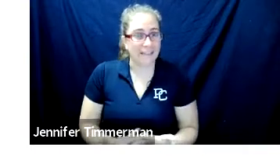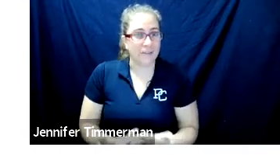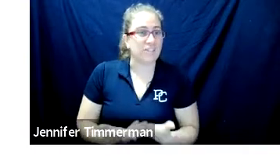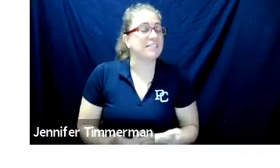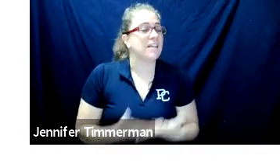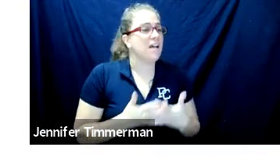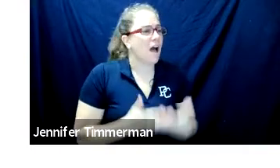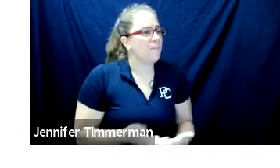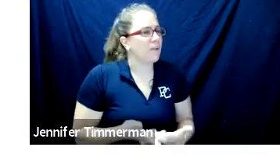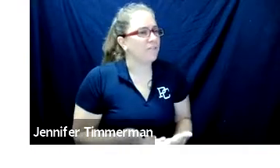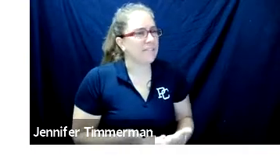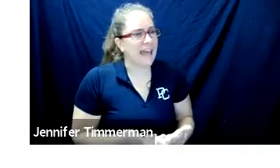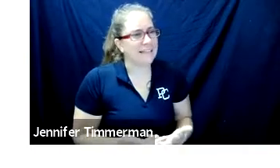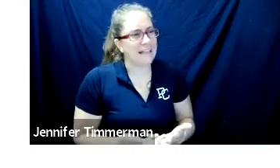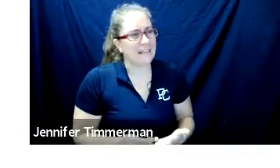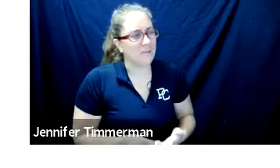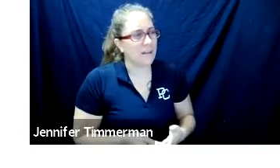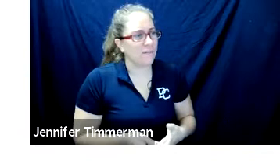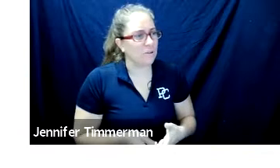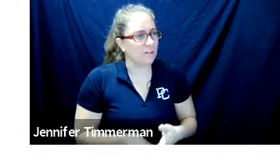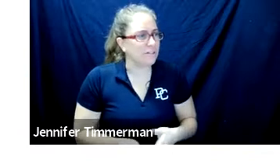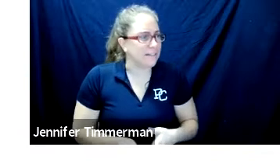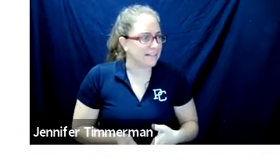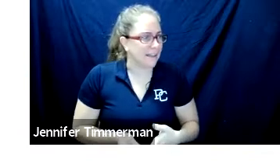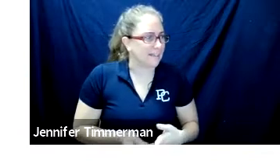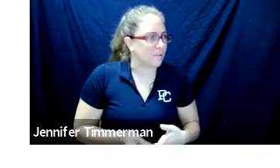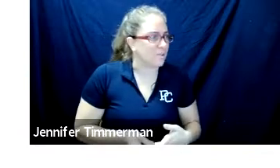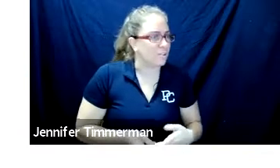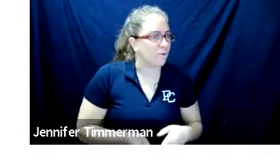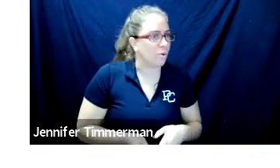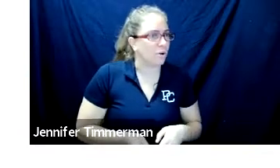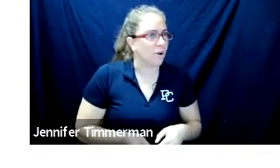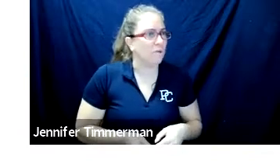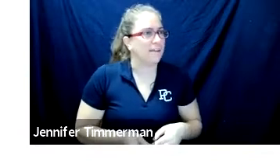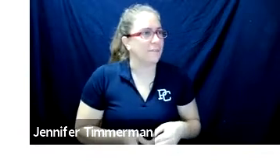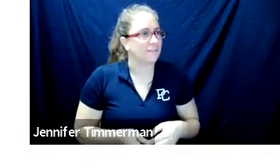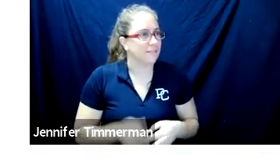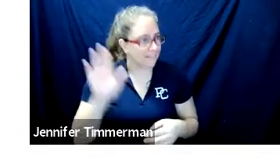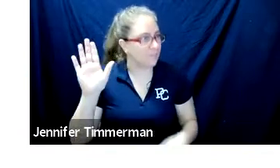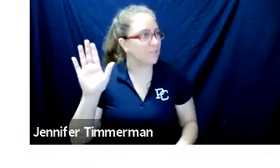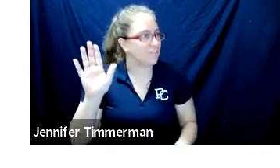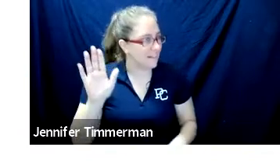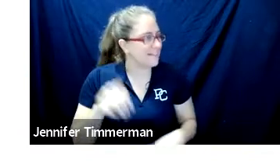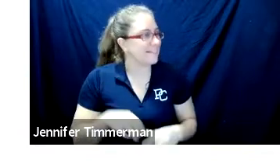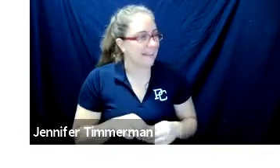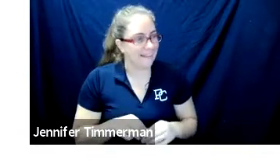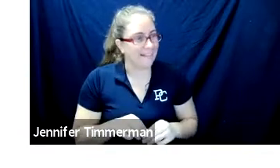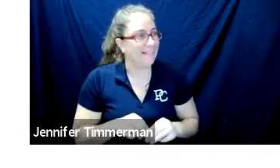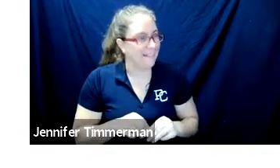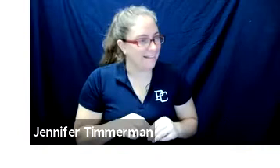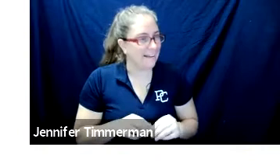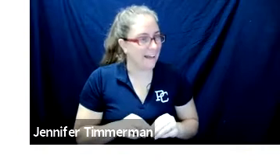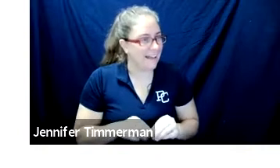Sign Language is, I first asked, has anyone ever learned any sign language or known any bits of sign language? Dennis,